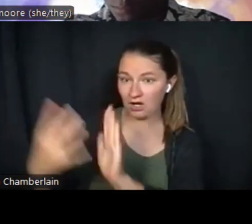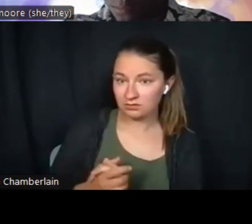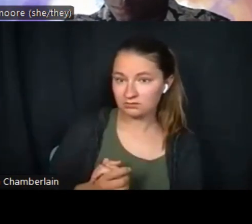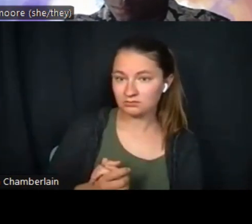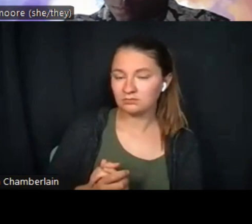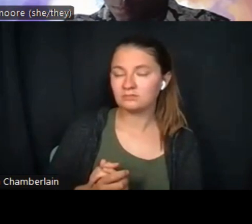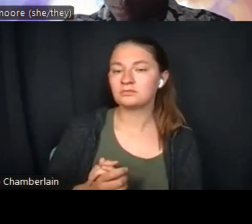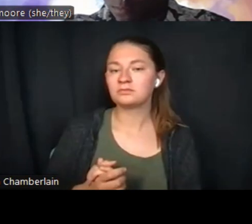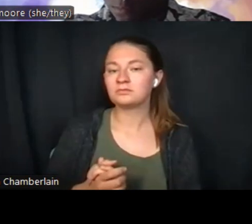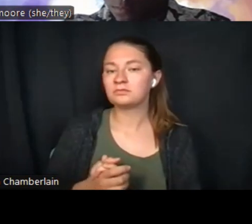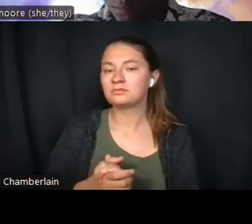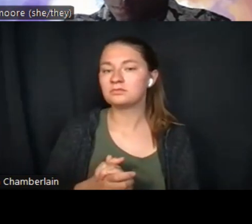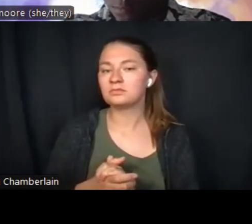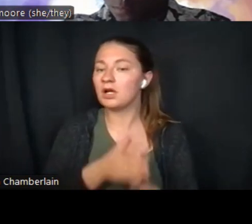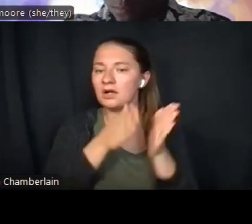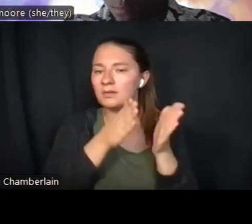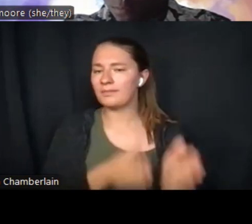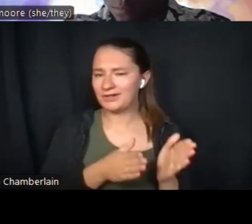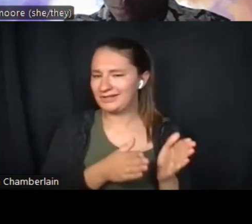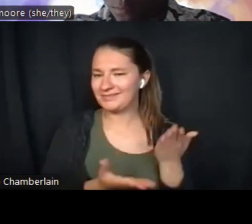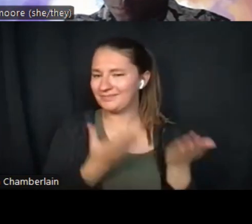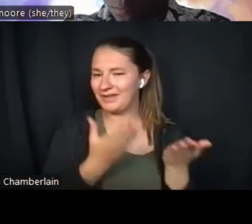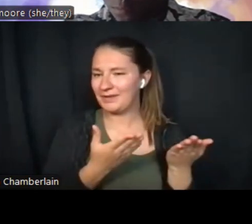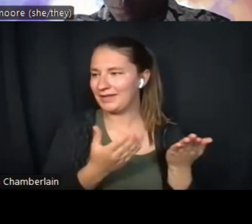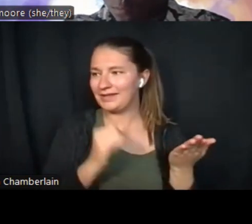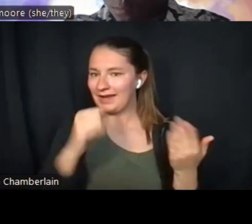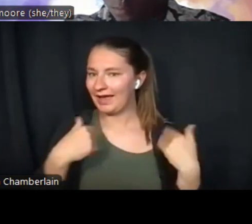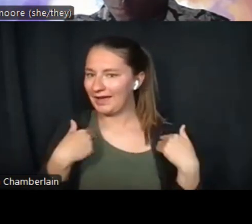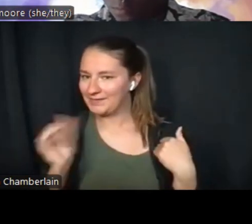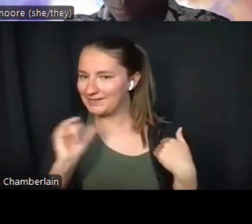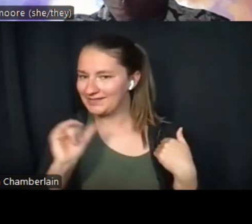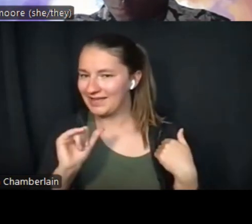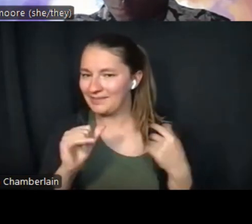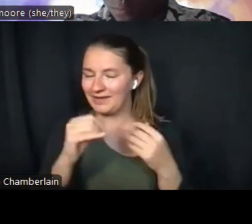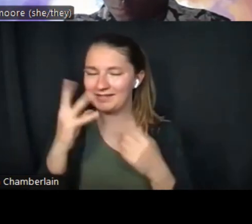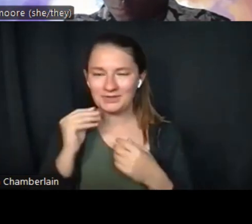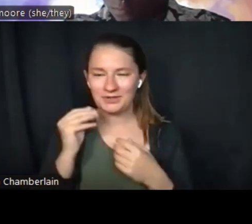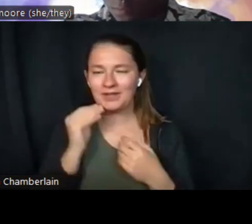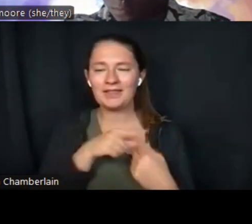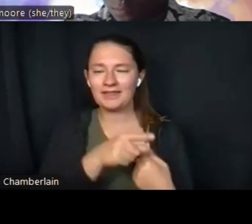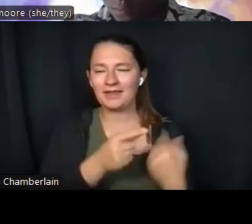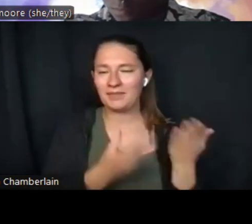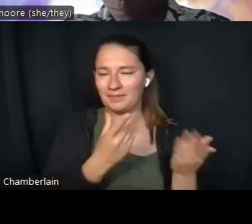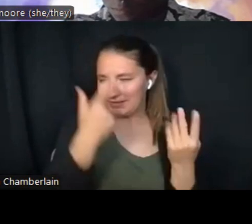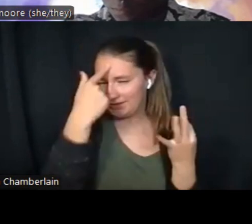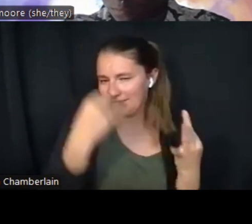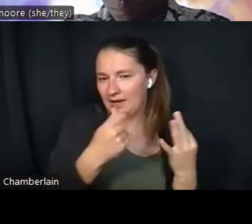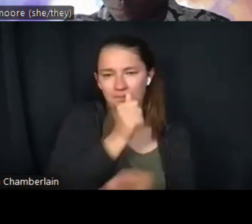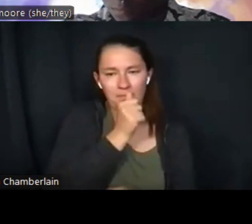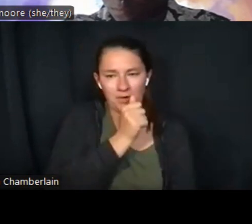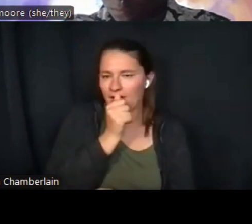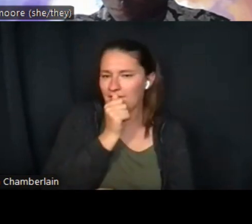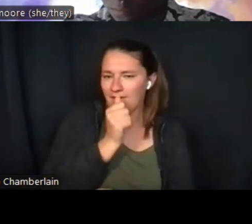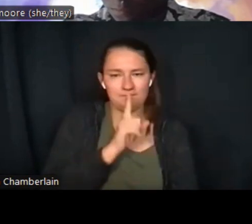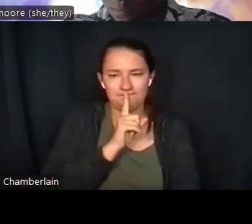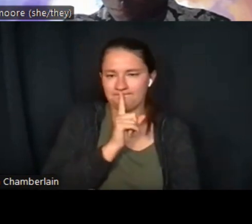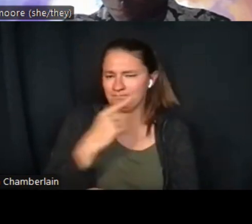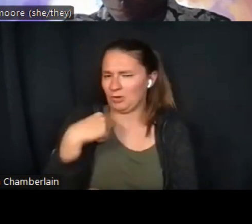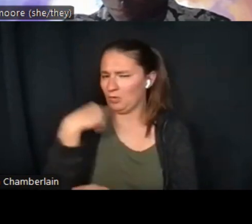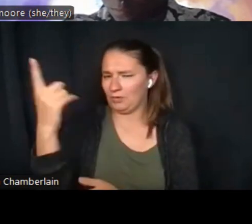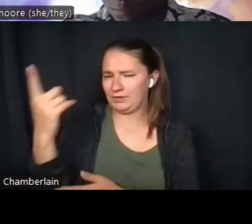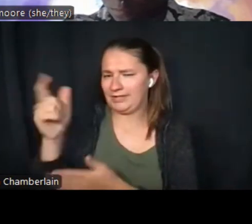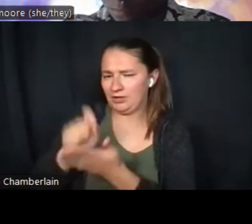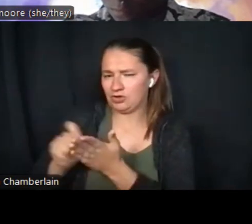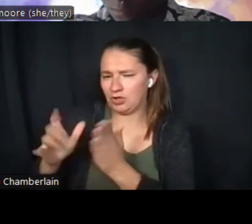who did not have that experience would have been a little bit more private and reserved. And even though the